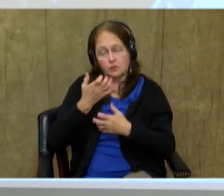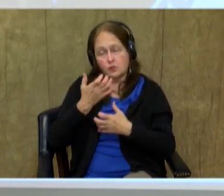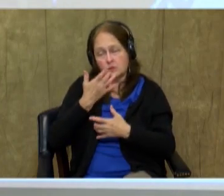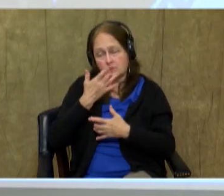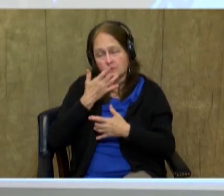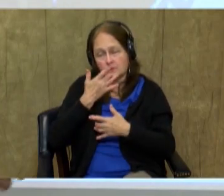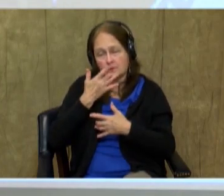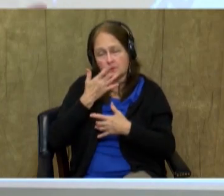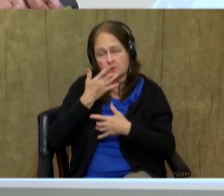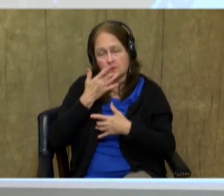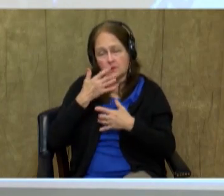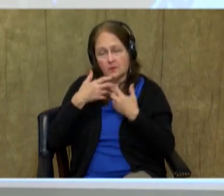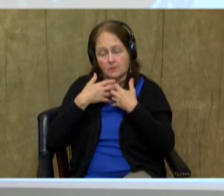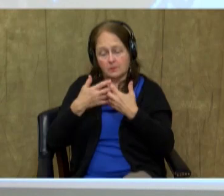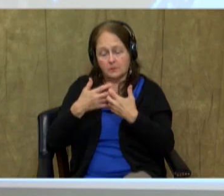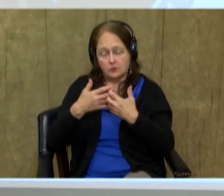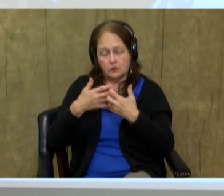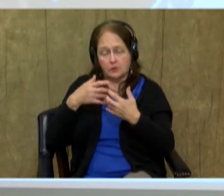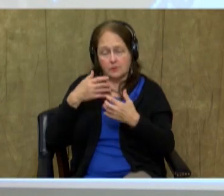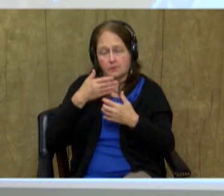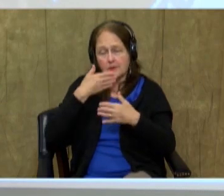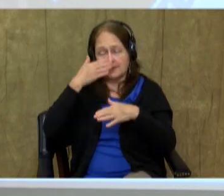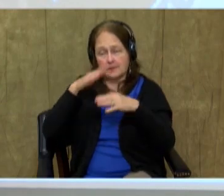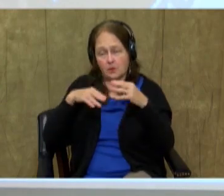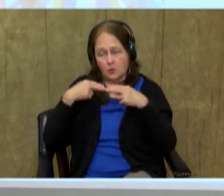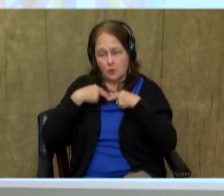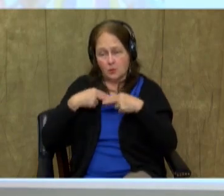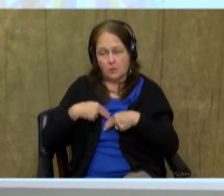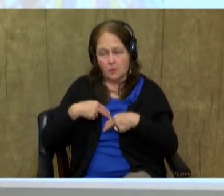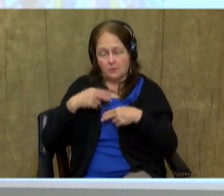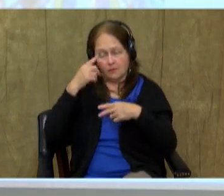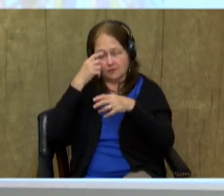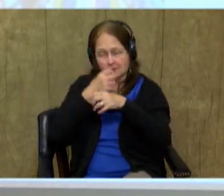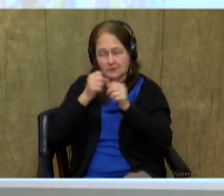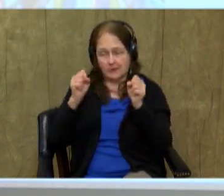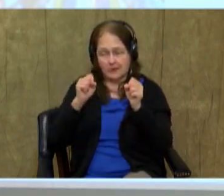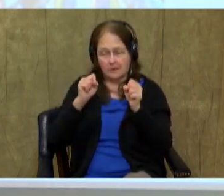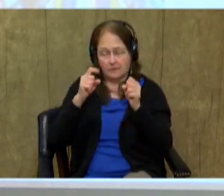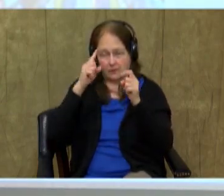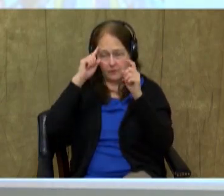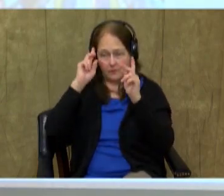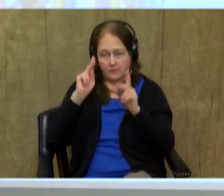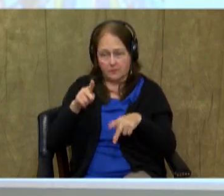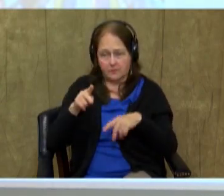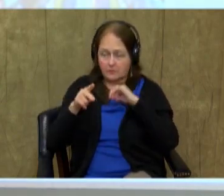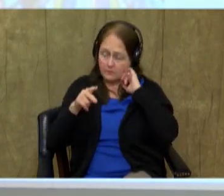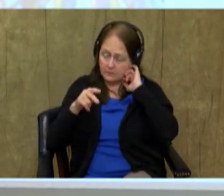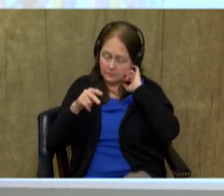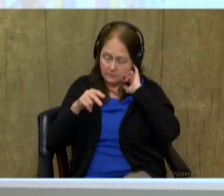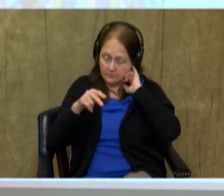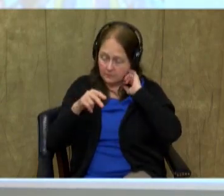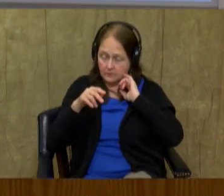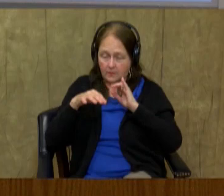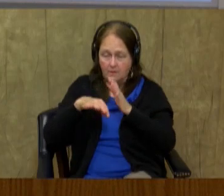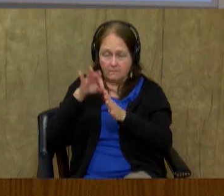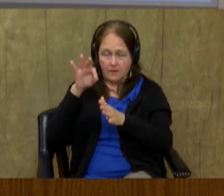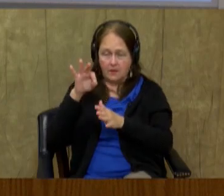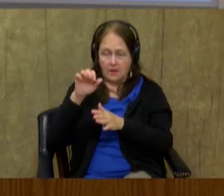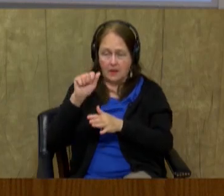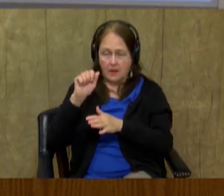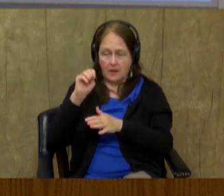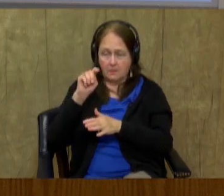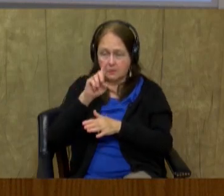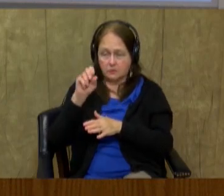machine over a human because of safety and monetary issues. So just very quickly, Mission Patch Handbook. This can be found on